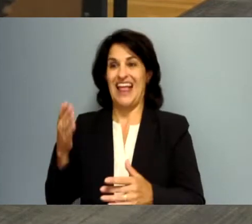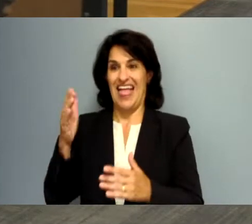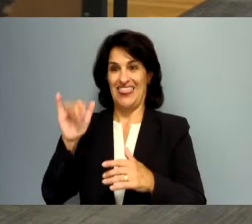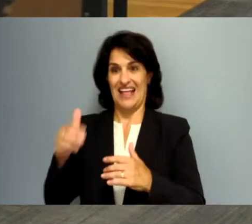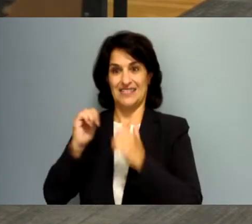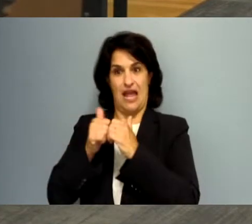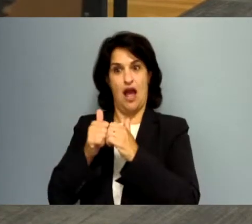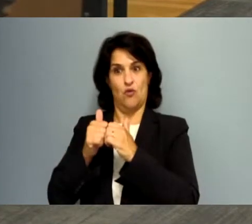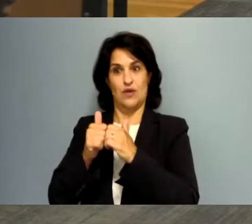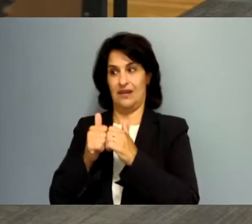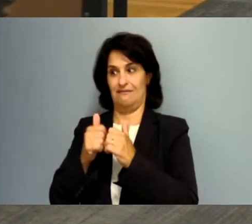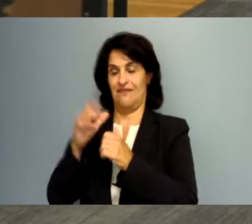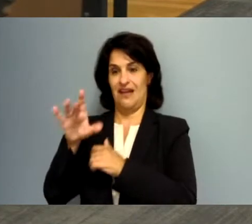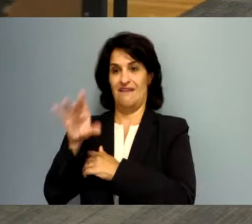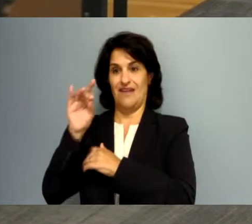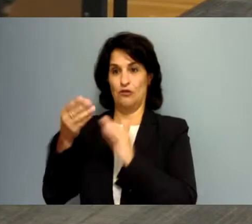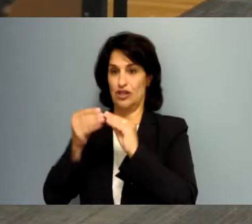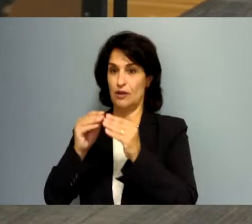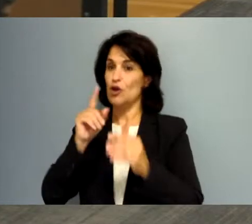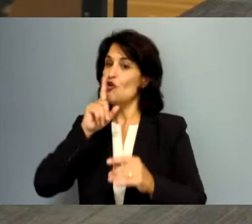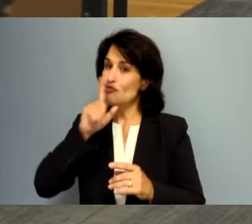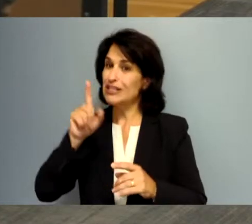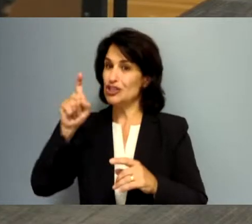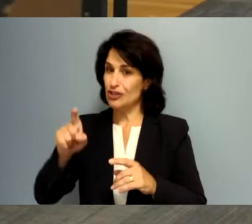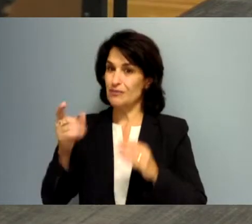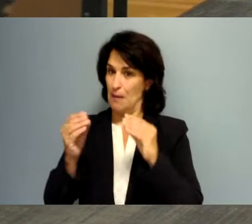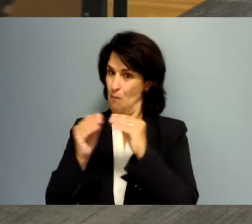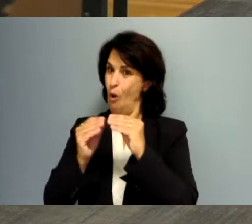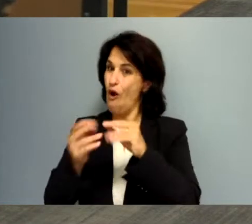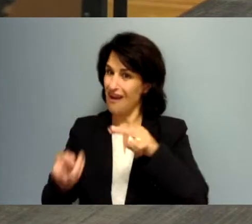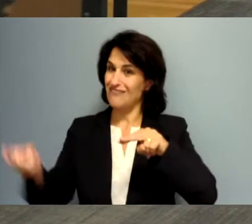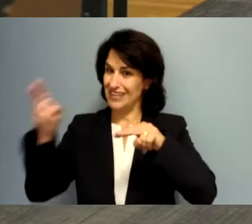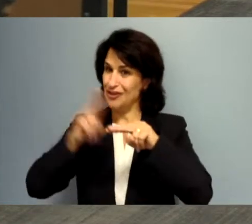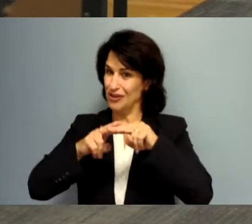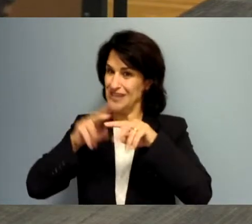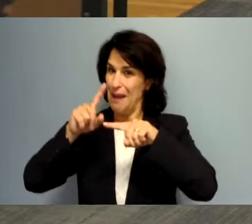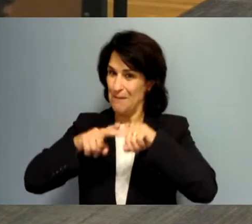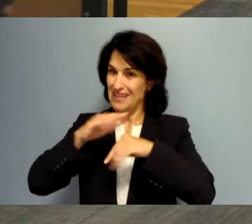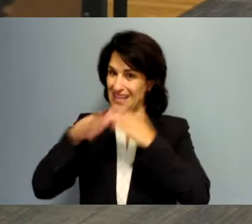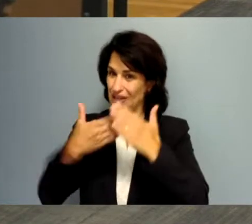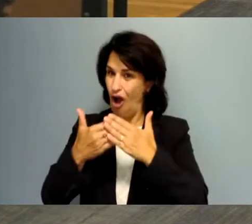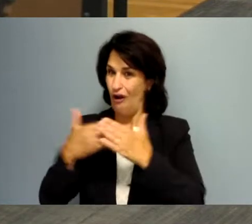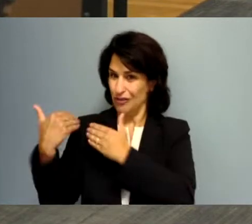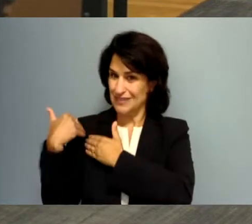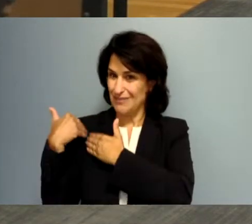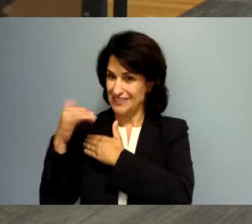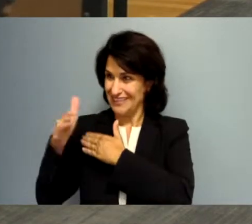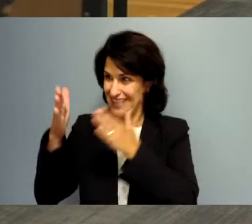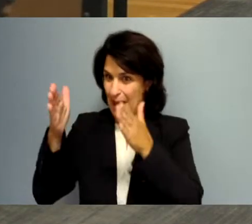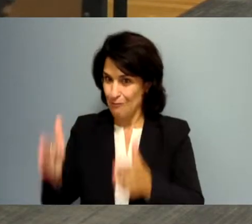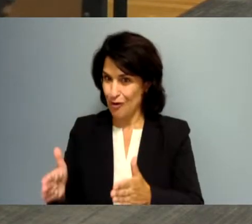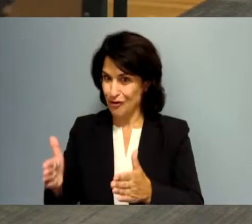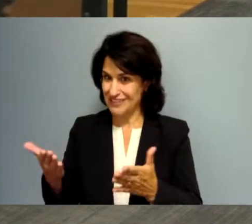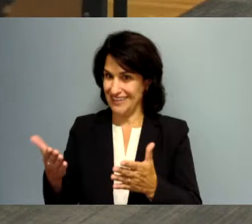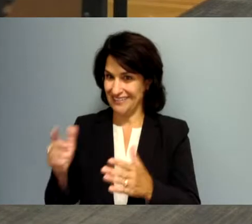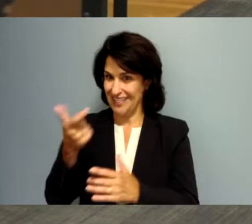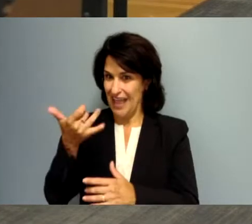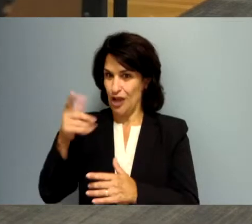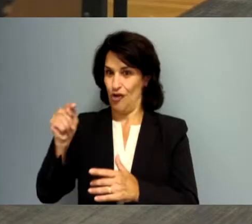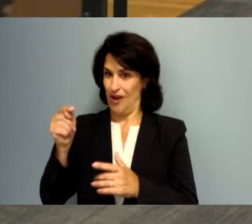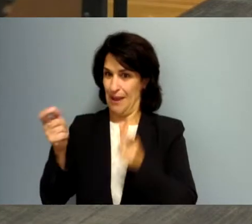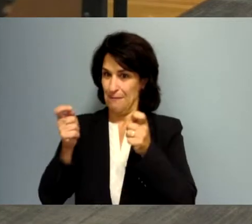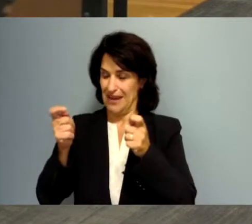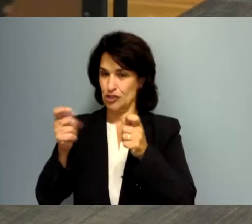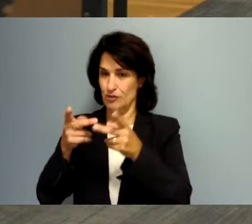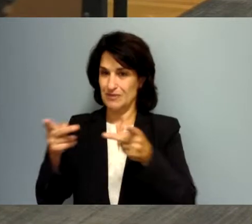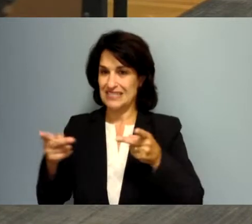$5,000. Actually, it would have been more of an increase based on all of the responsibilities that we've now put into this grant manager's position, but